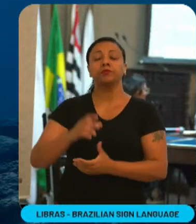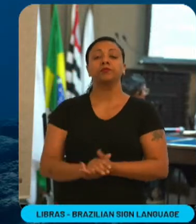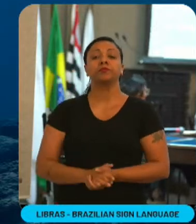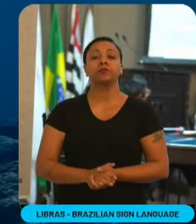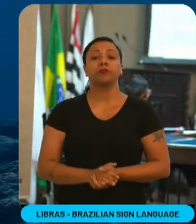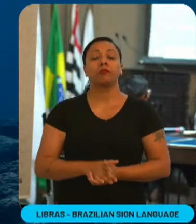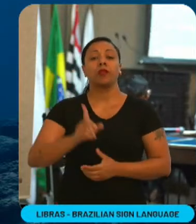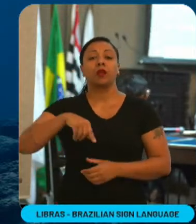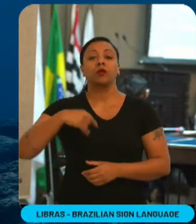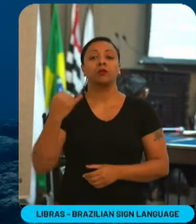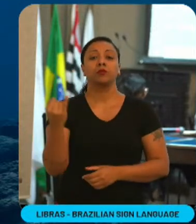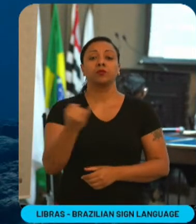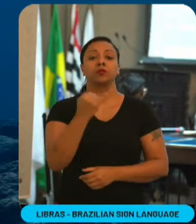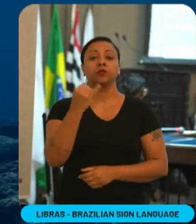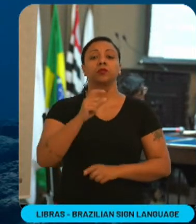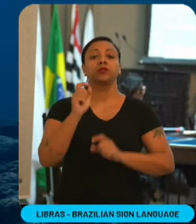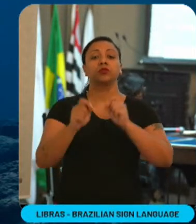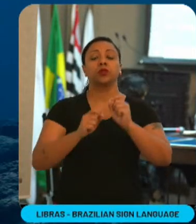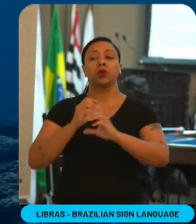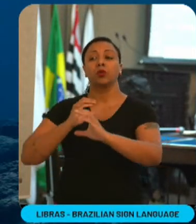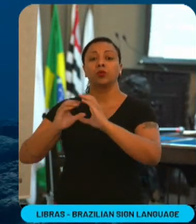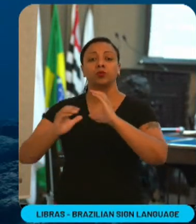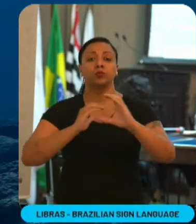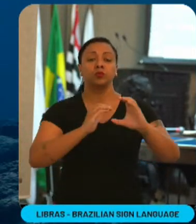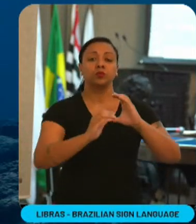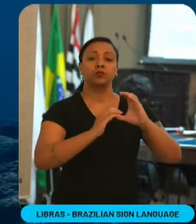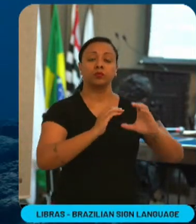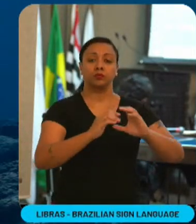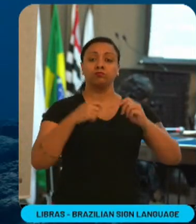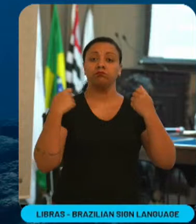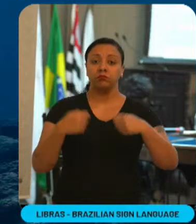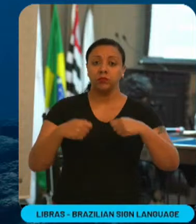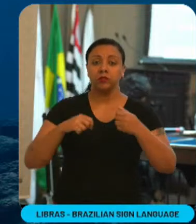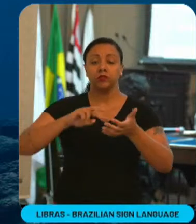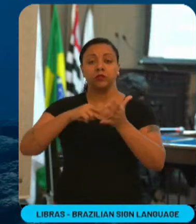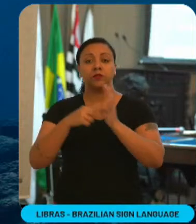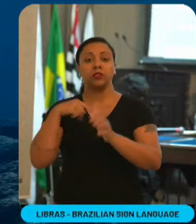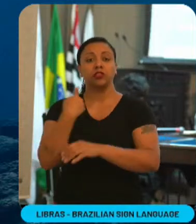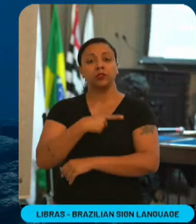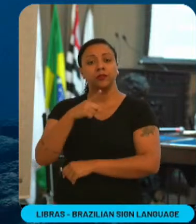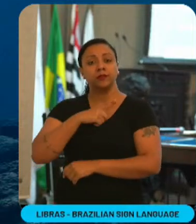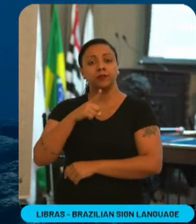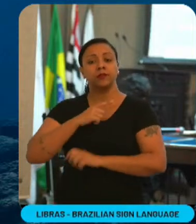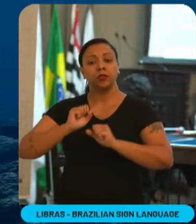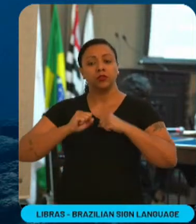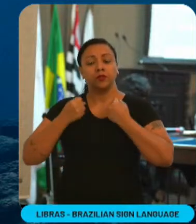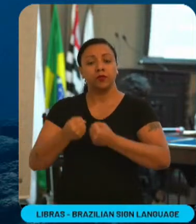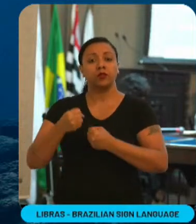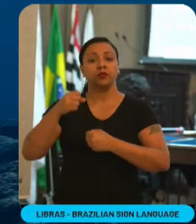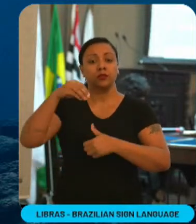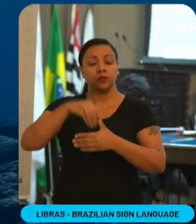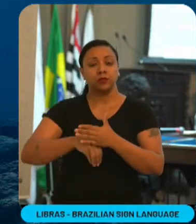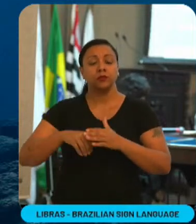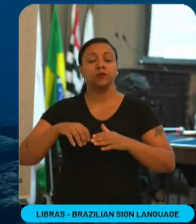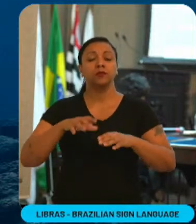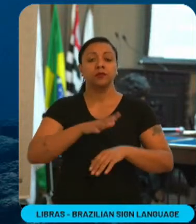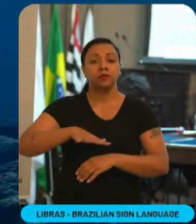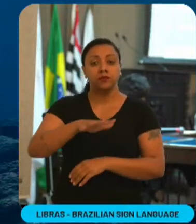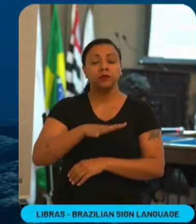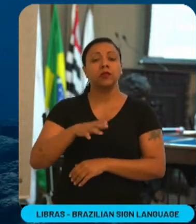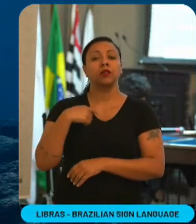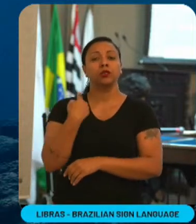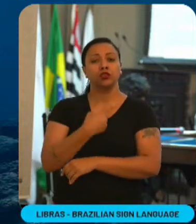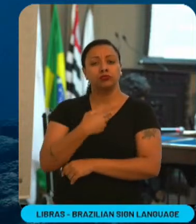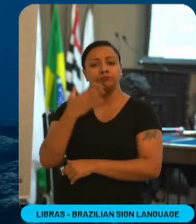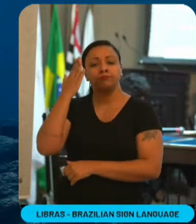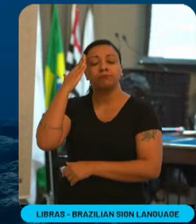to, it is key to communicate. Communicate means doing the best